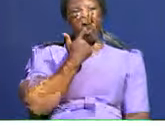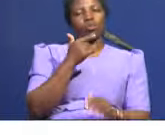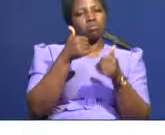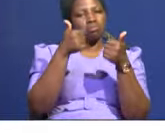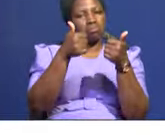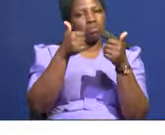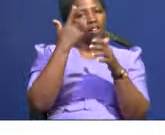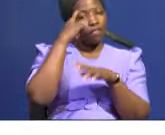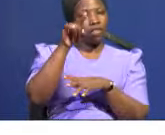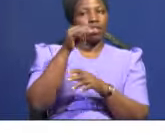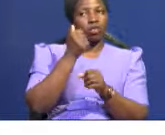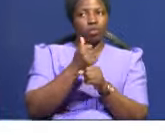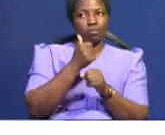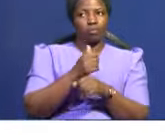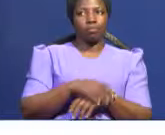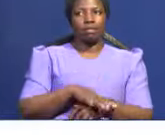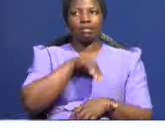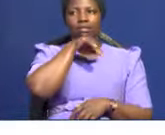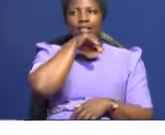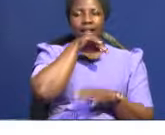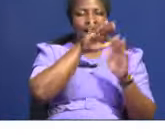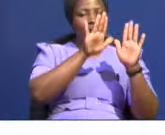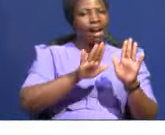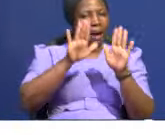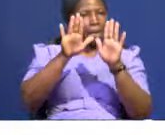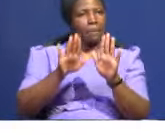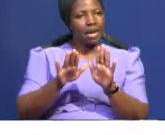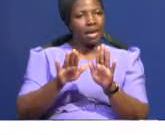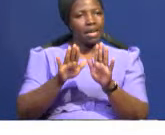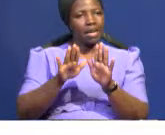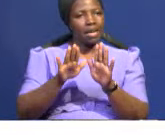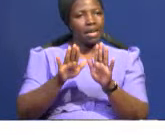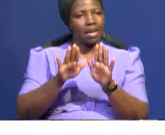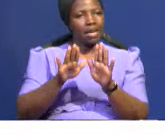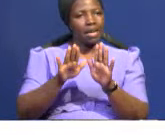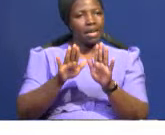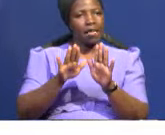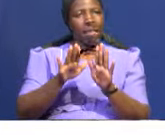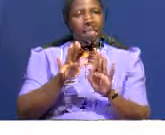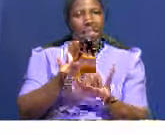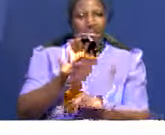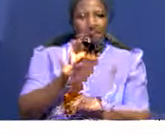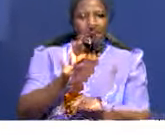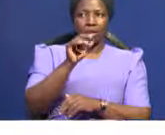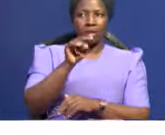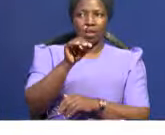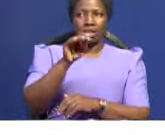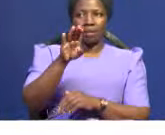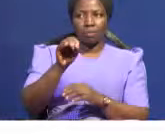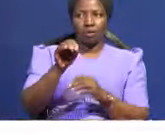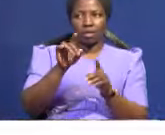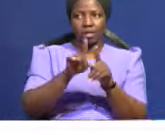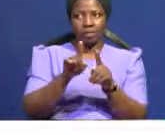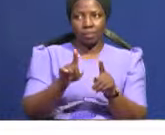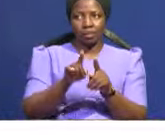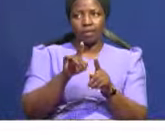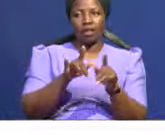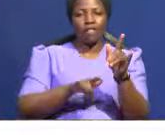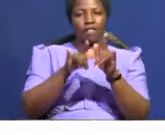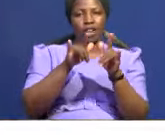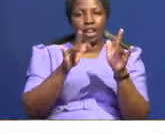Kampeni za Raila za kinyang'anyiro cha kutoa kiti hicho zitaongozwa na mwandani wa na katibu katika wizara ya mashauri ya nchi za